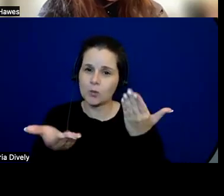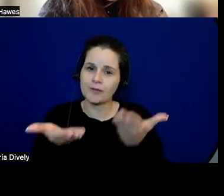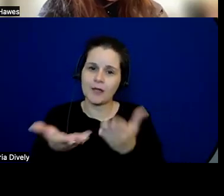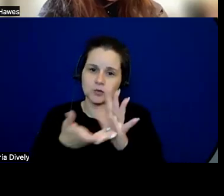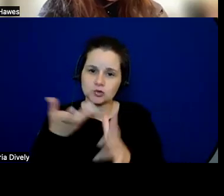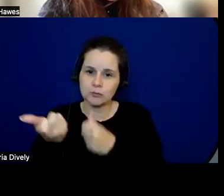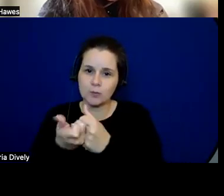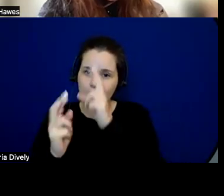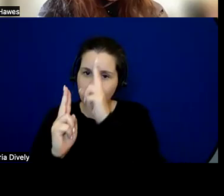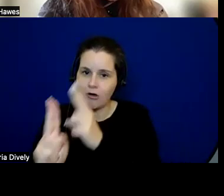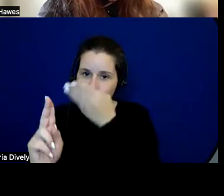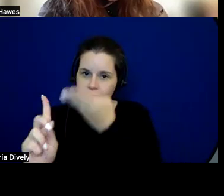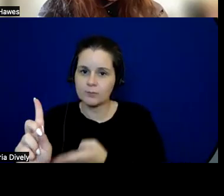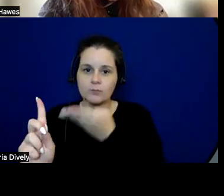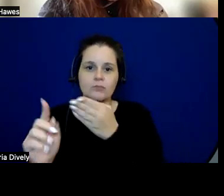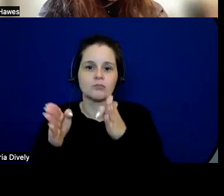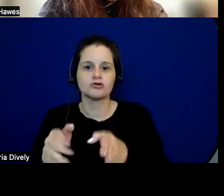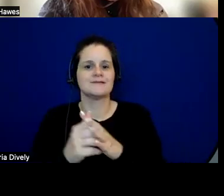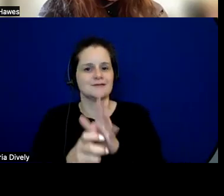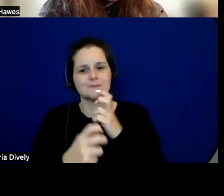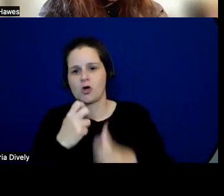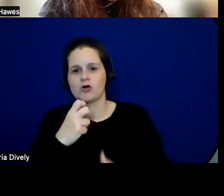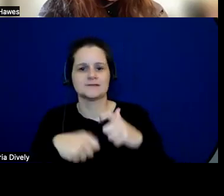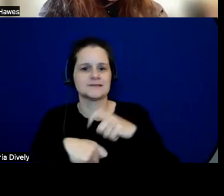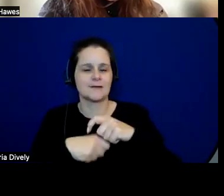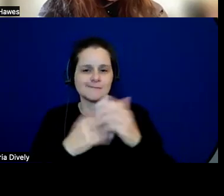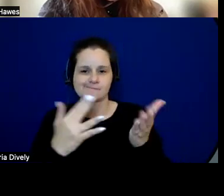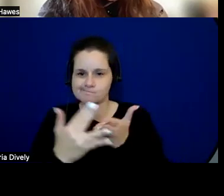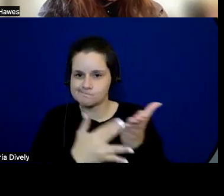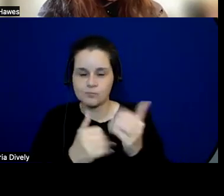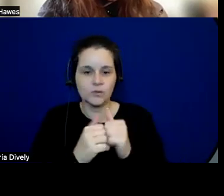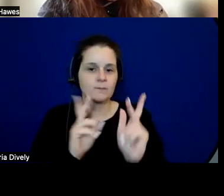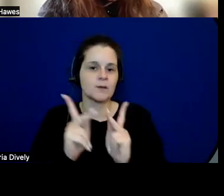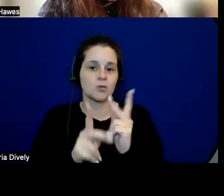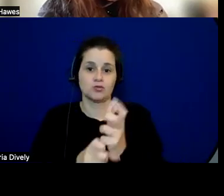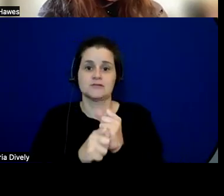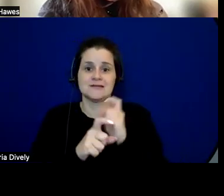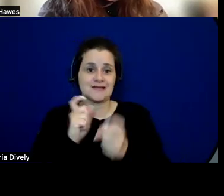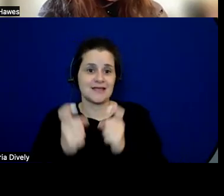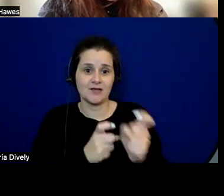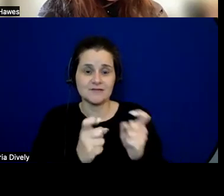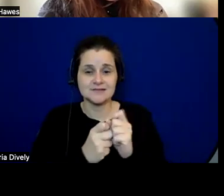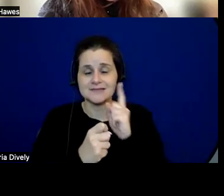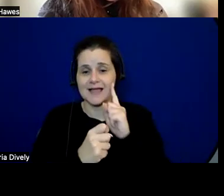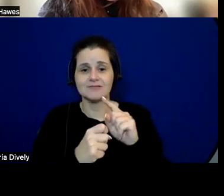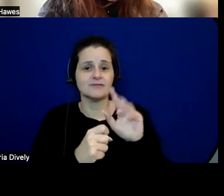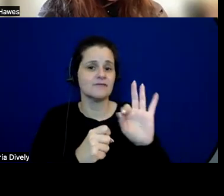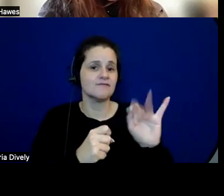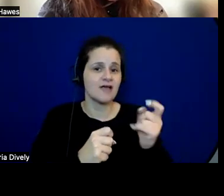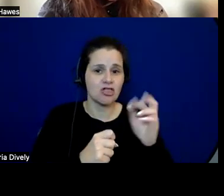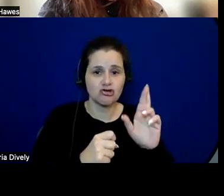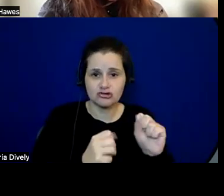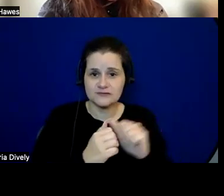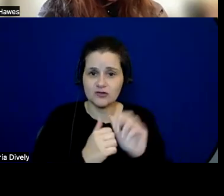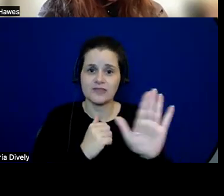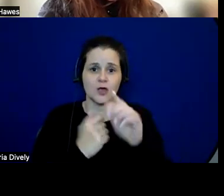and honor that person. And even in hard times and making it through it, people would even receive gifts and feathers for their accomplishments as